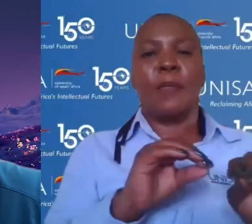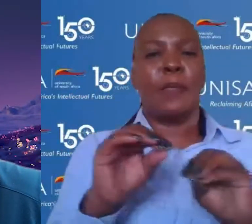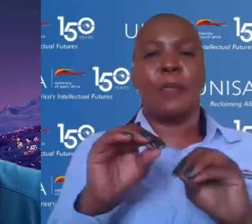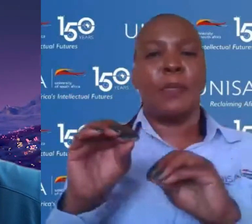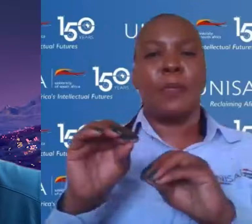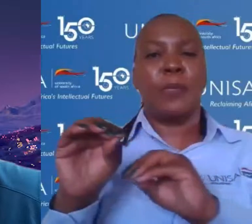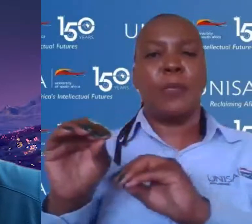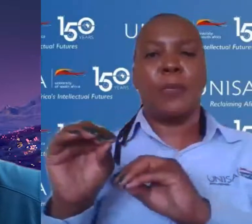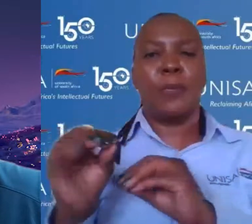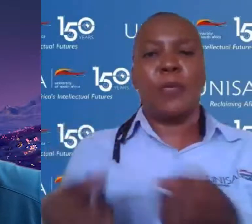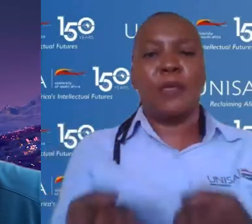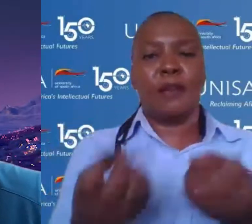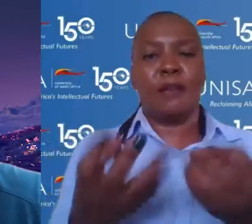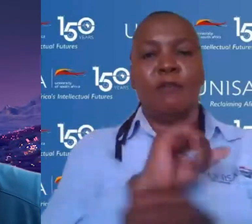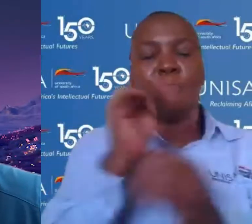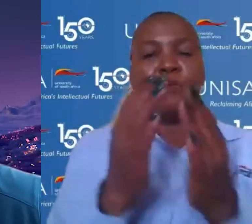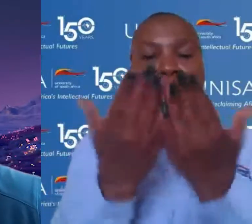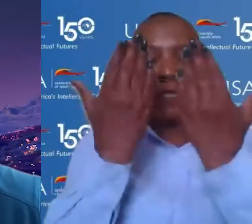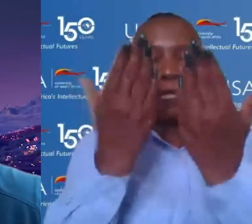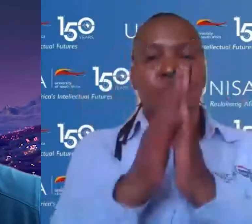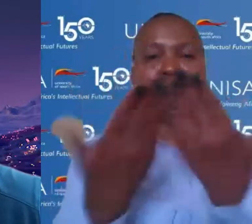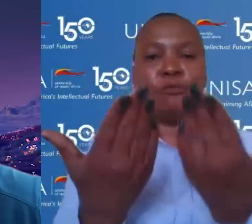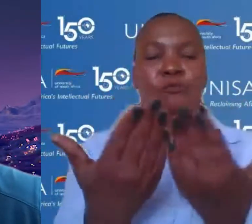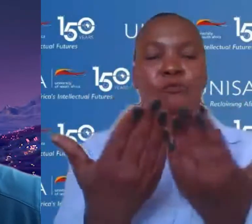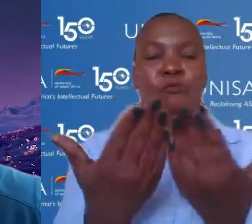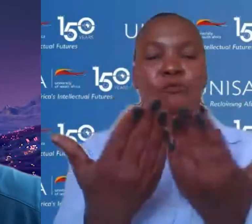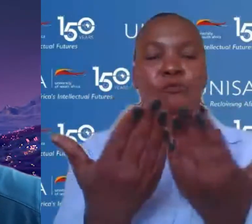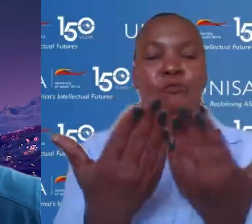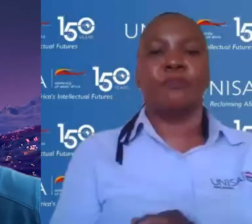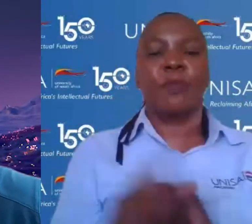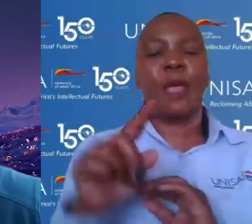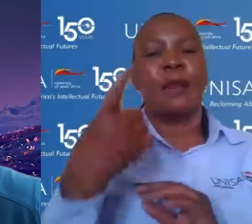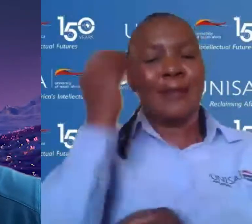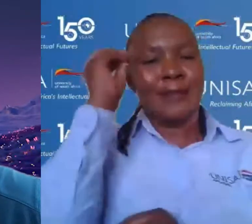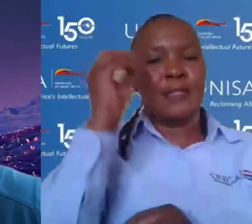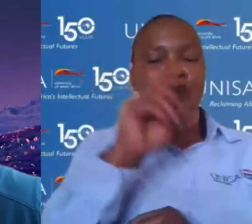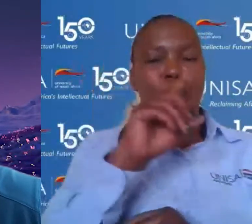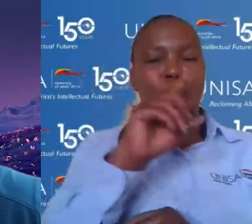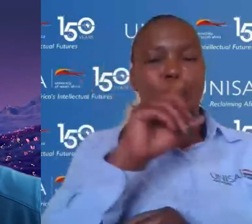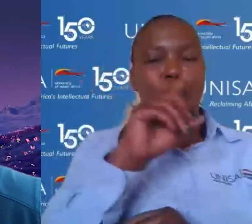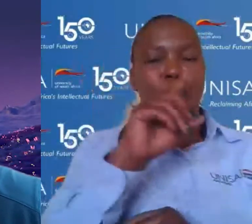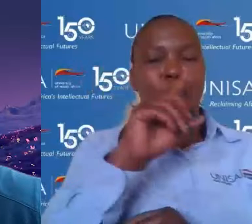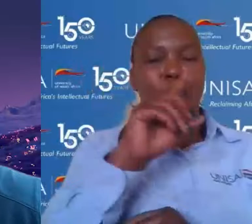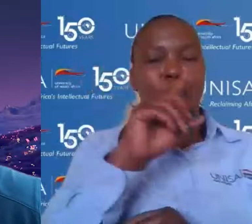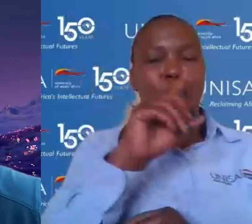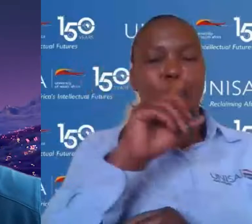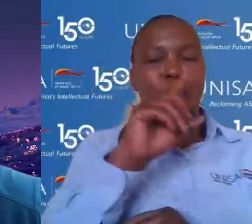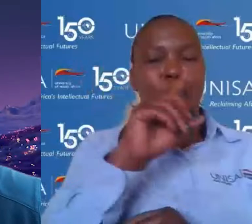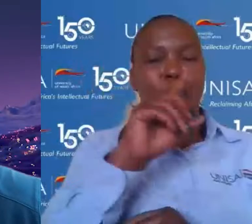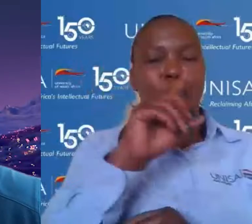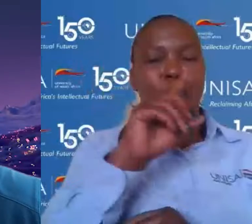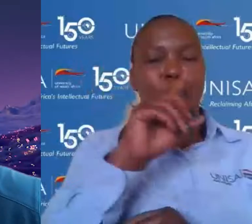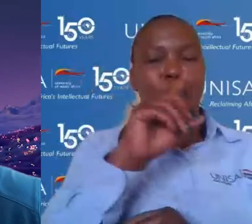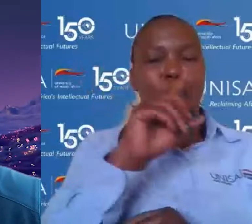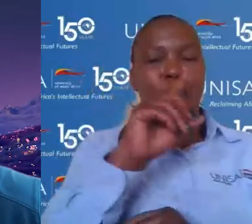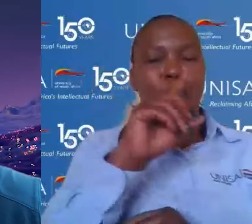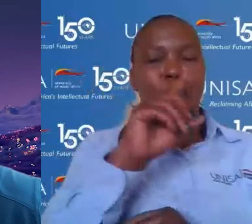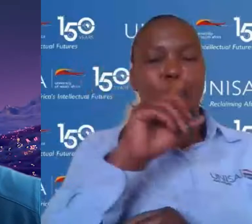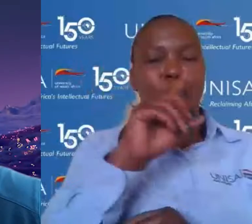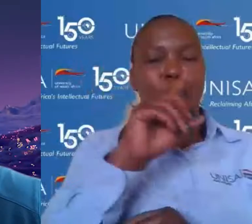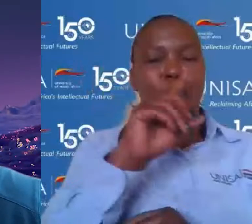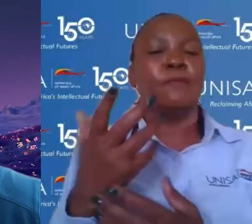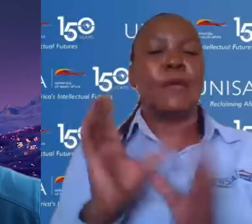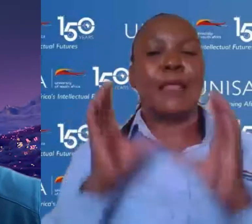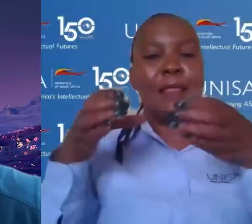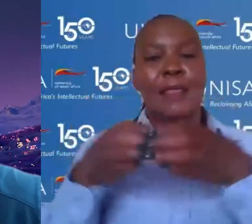of your study material. Another interesting question here, ladies and gentlemen, when do classes